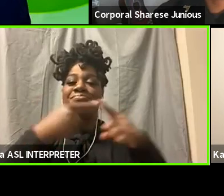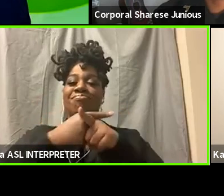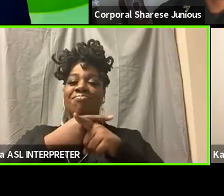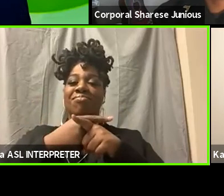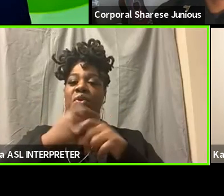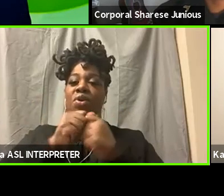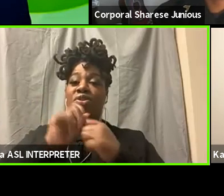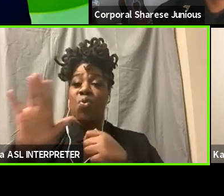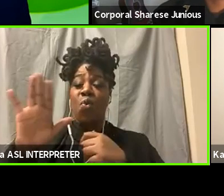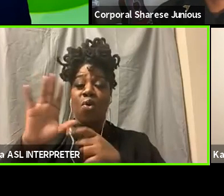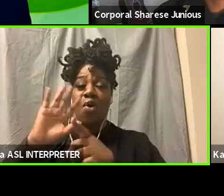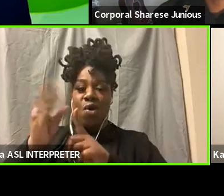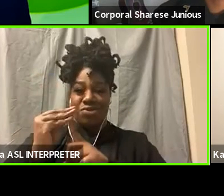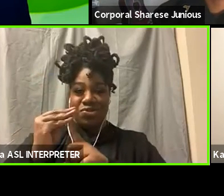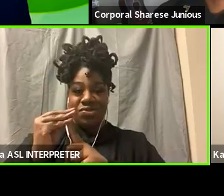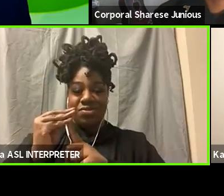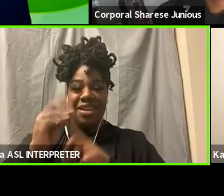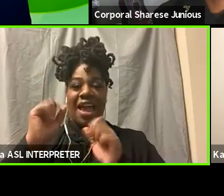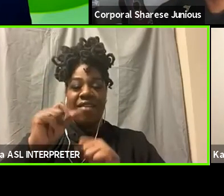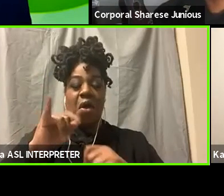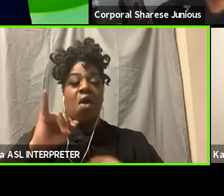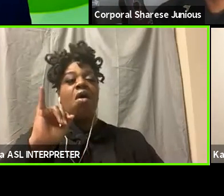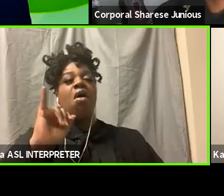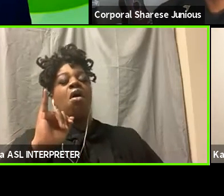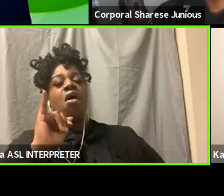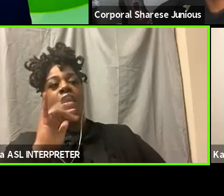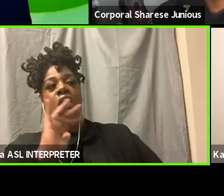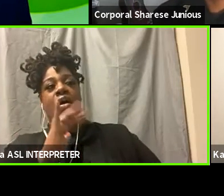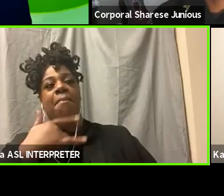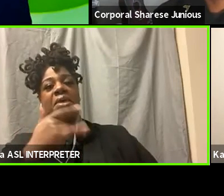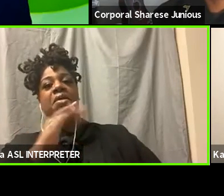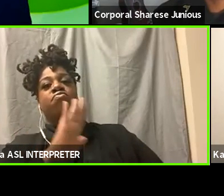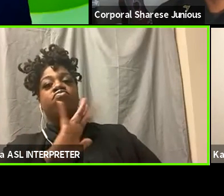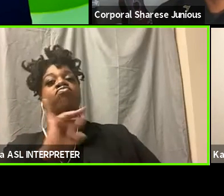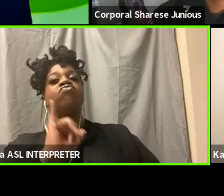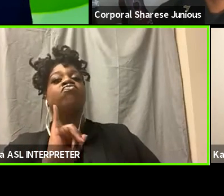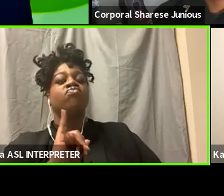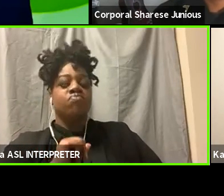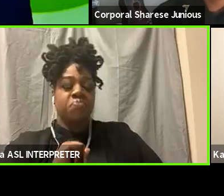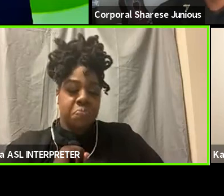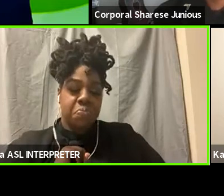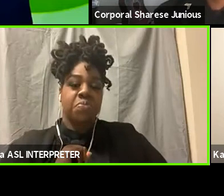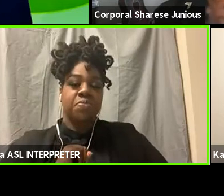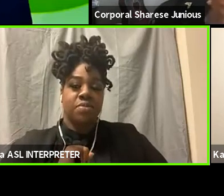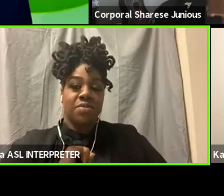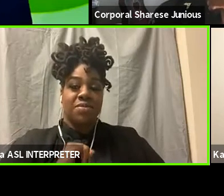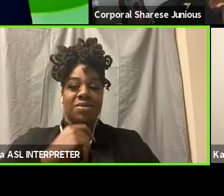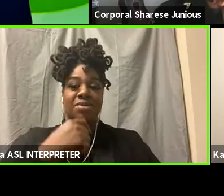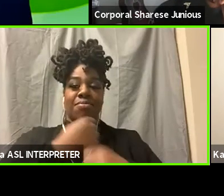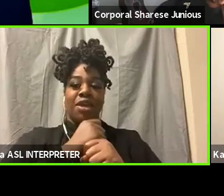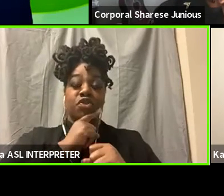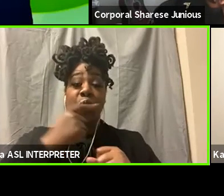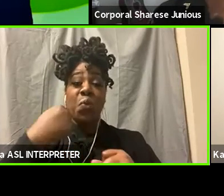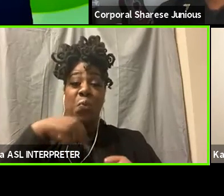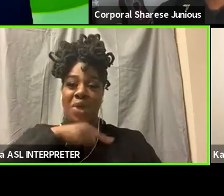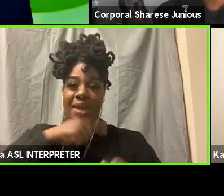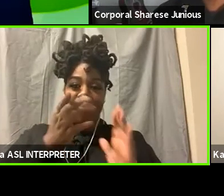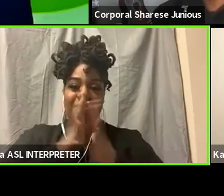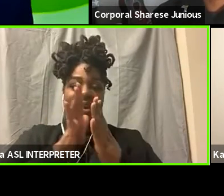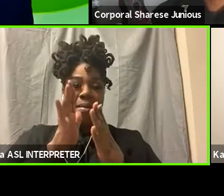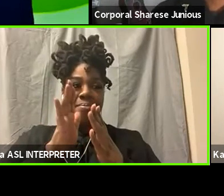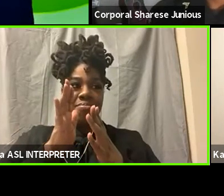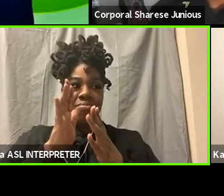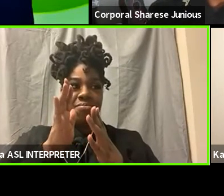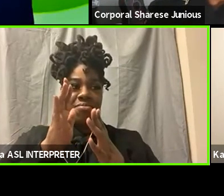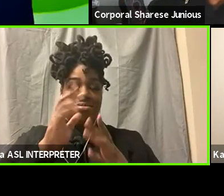think we really have to ensure that we are educating our staff